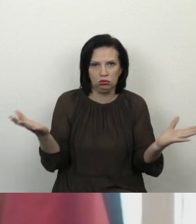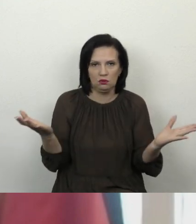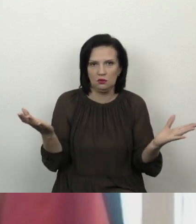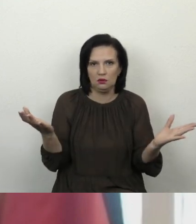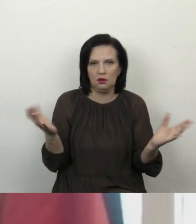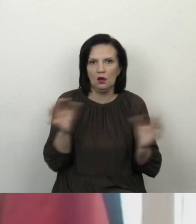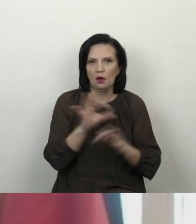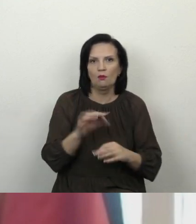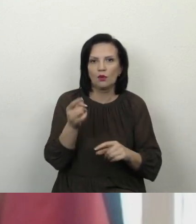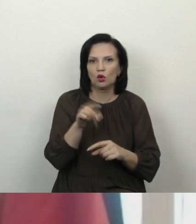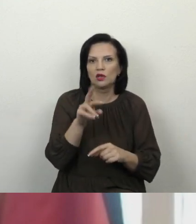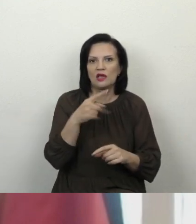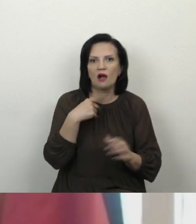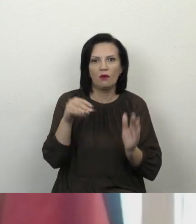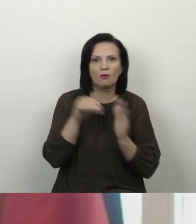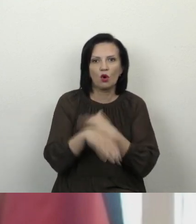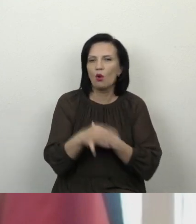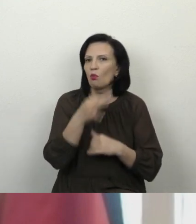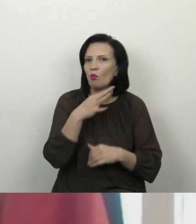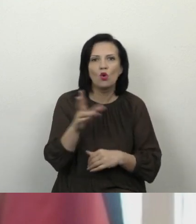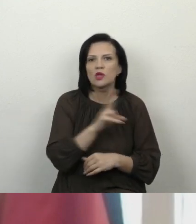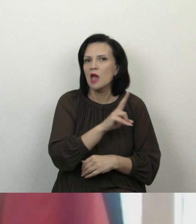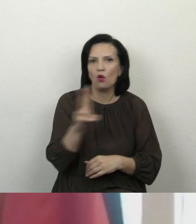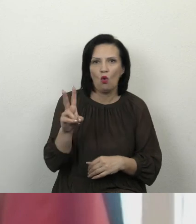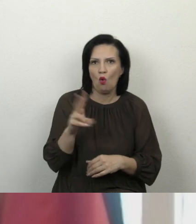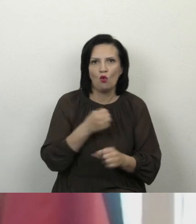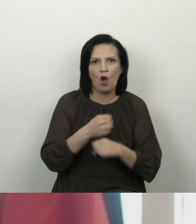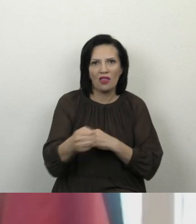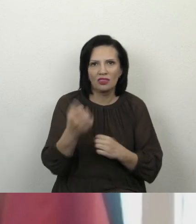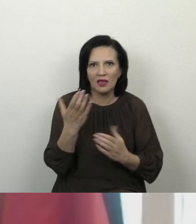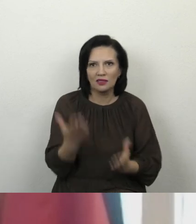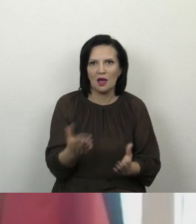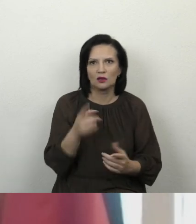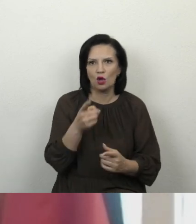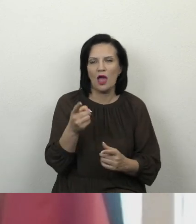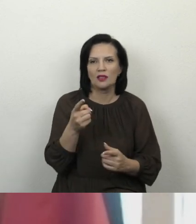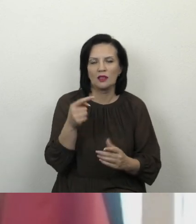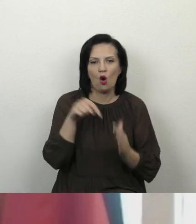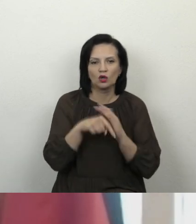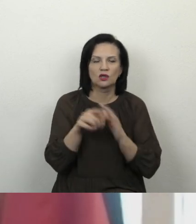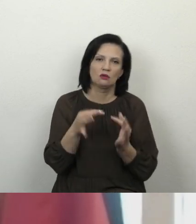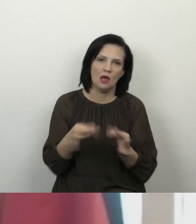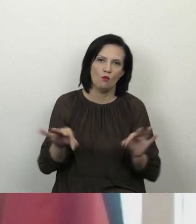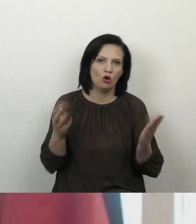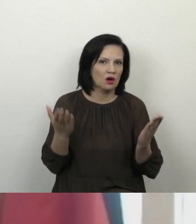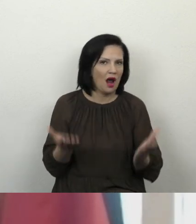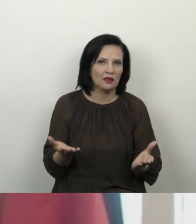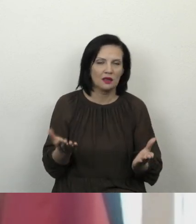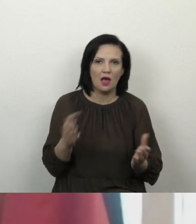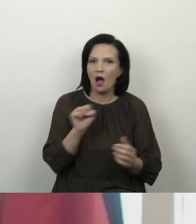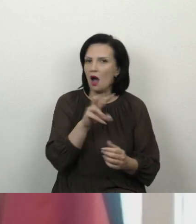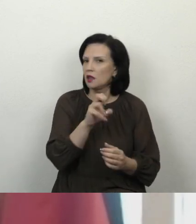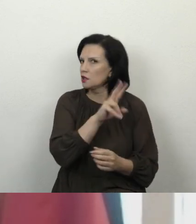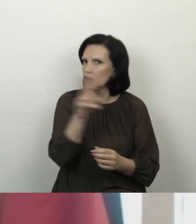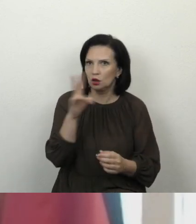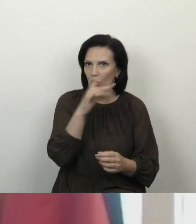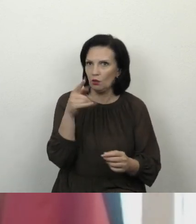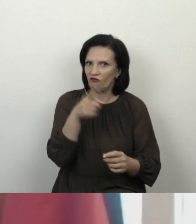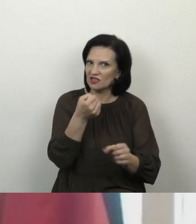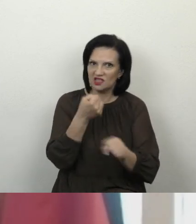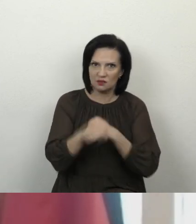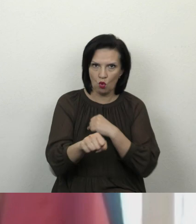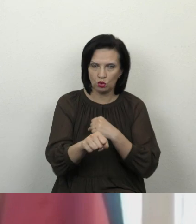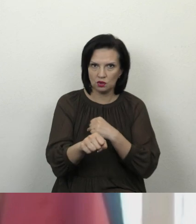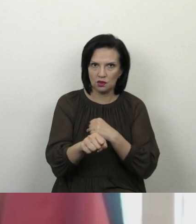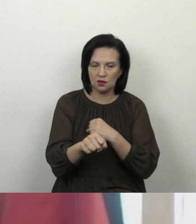in a democracy. But nobody can force you to do so, and that's very important. But which is